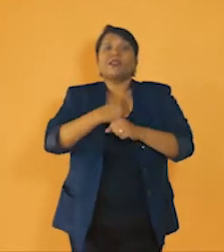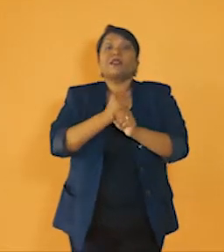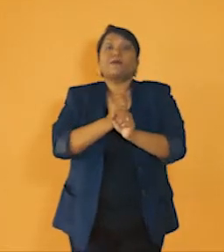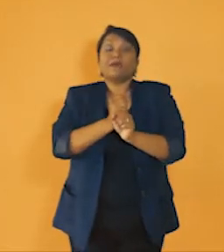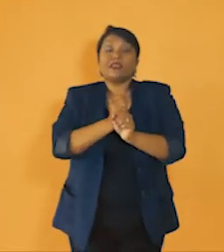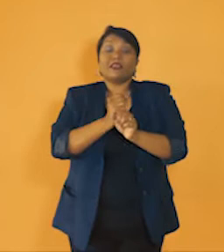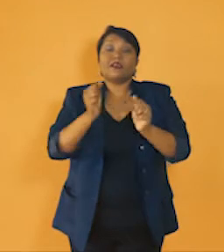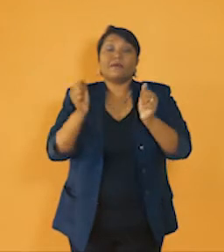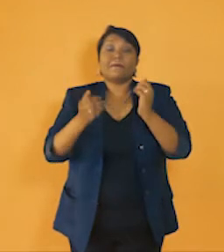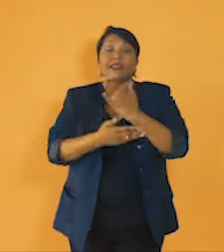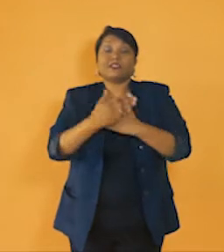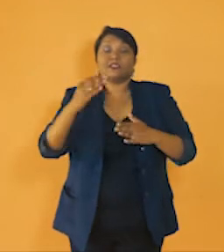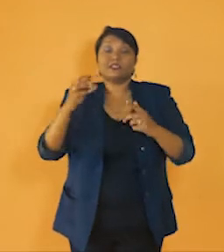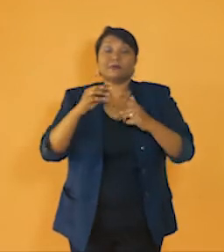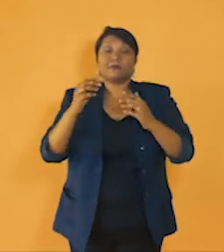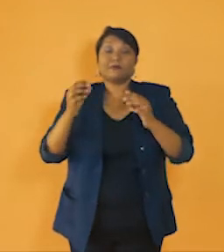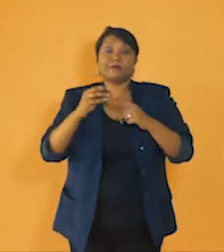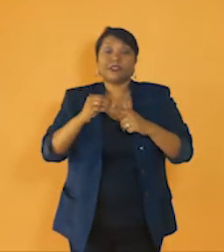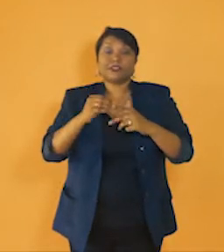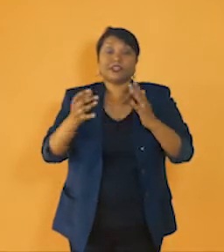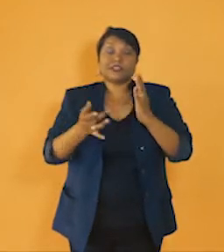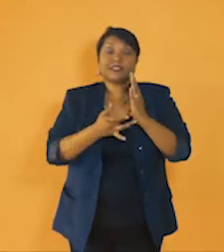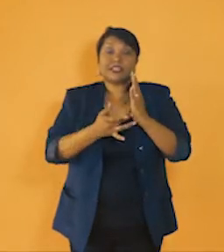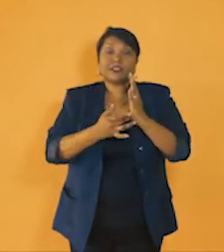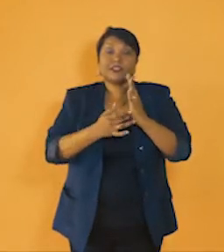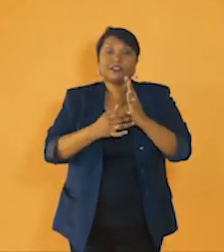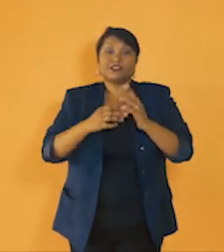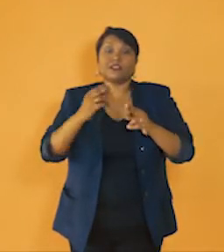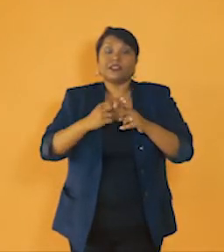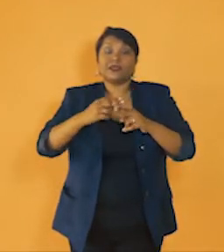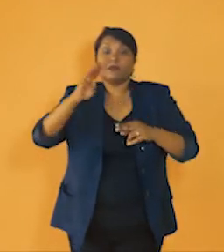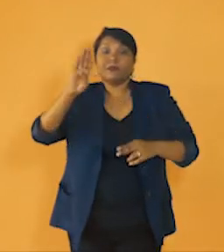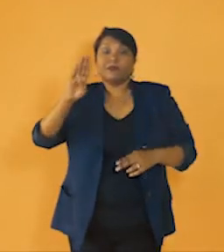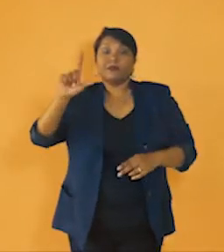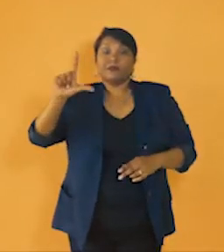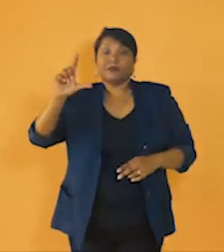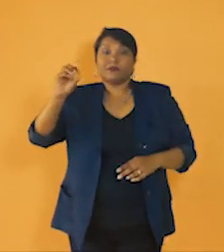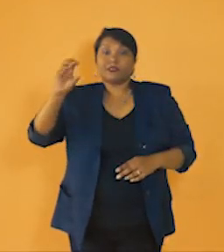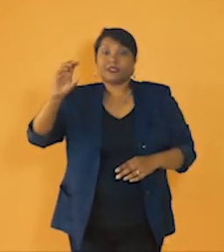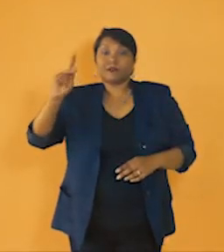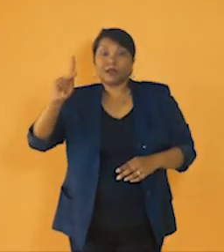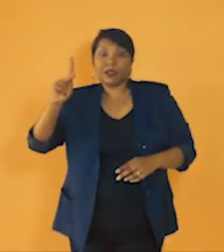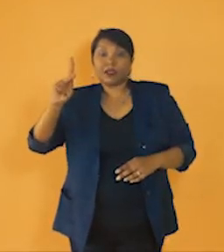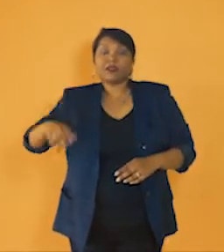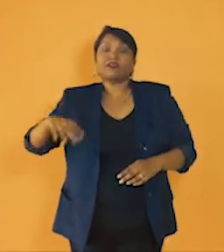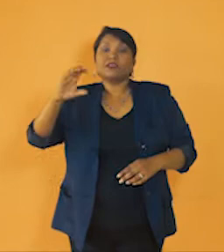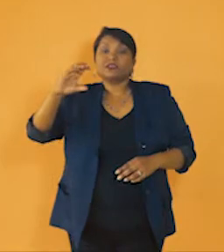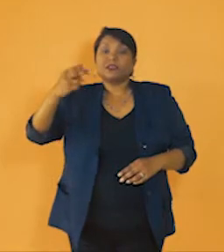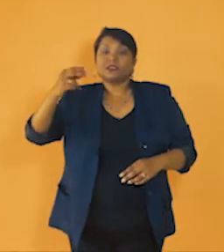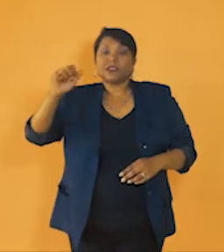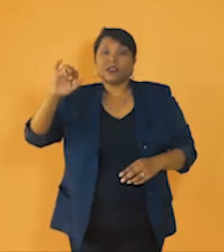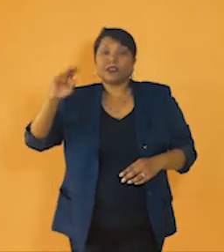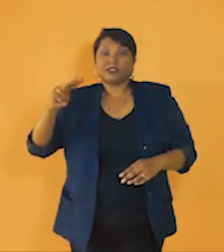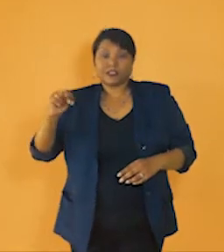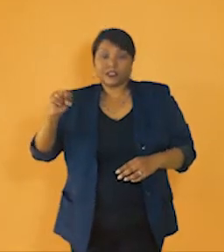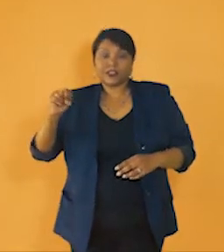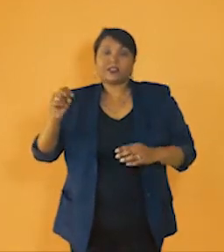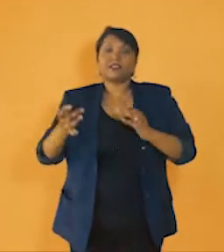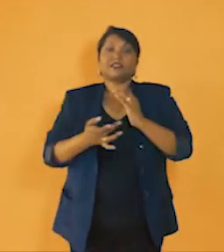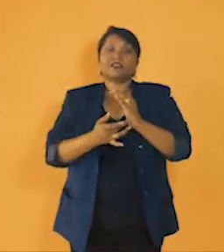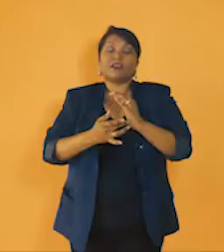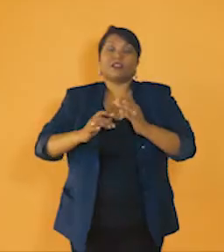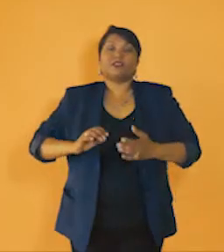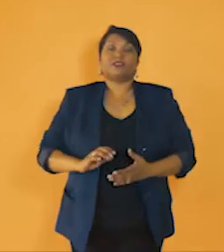a peer-to-peer basis. So it is issued based on blockchain technology and using a distributed ledger